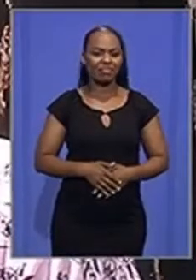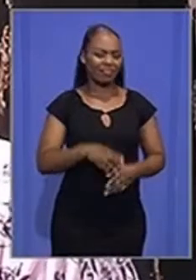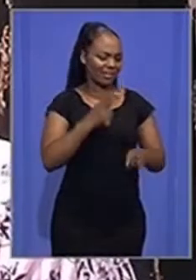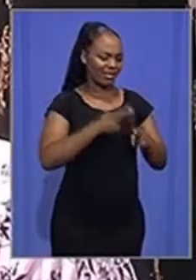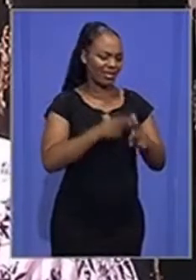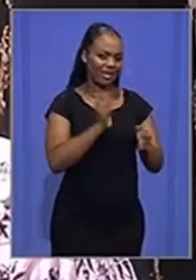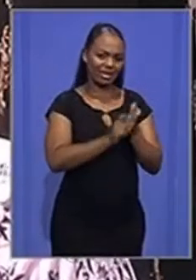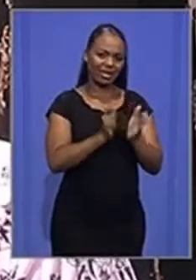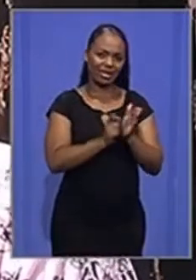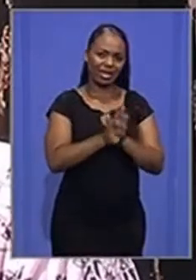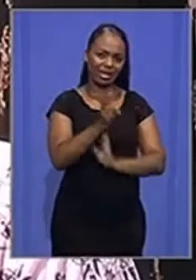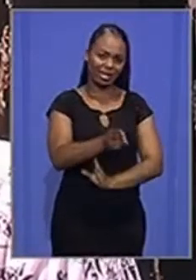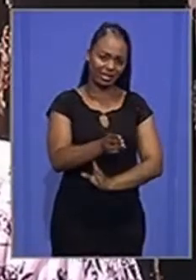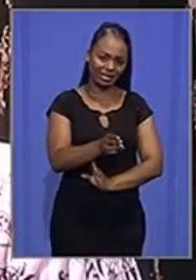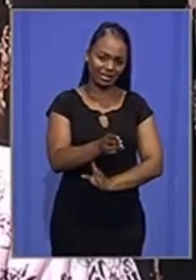that